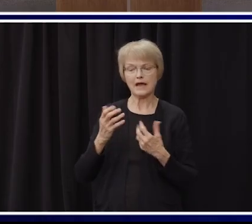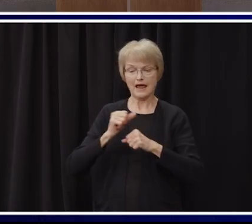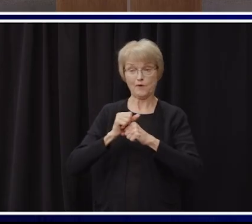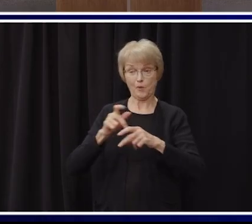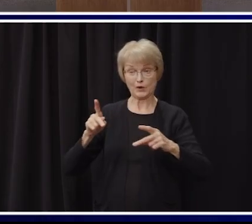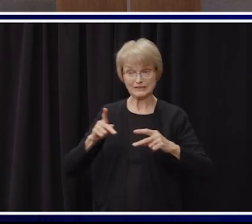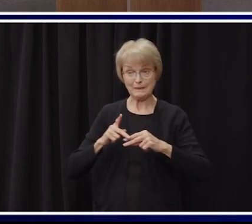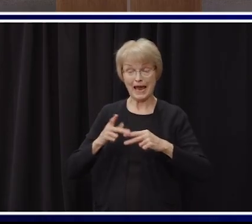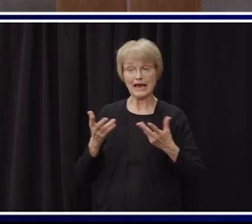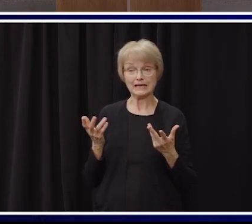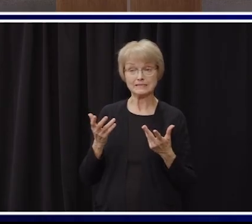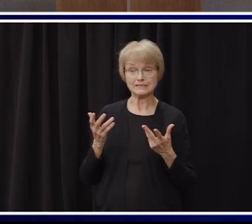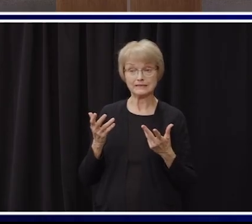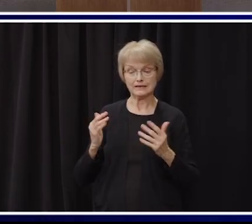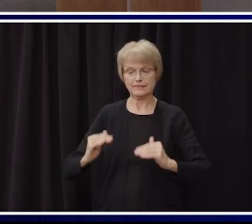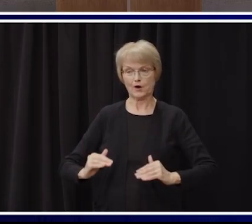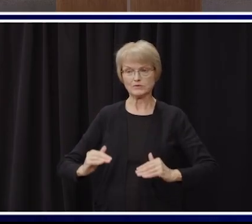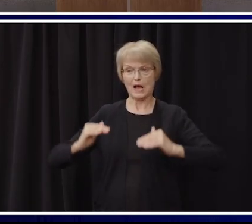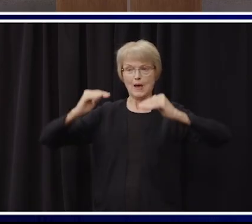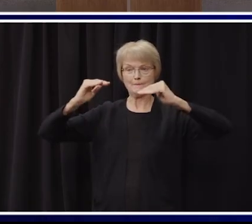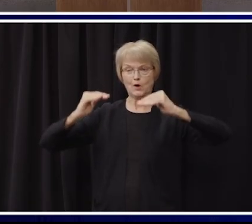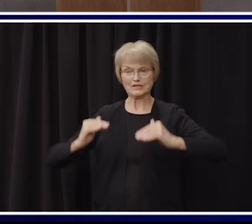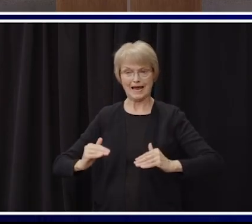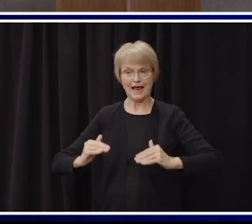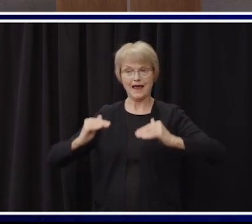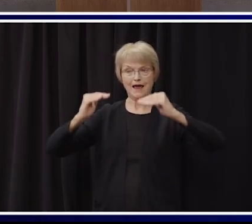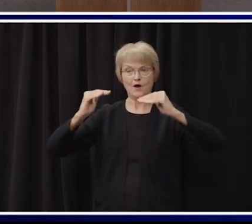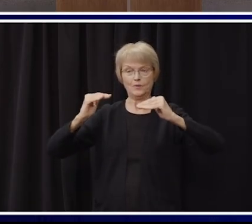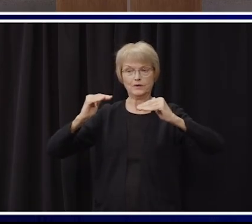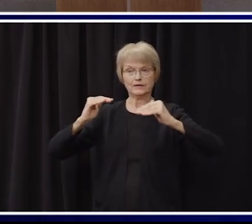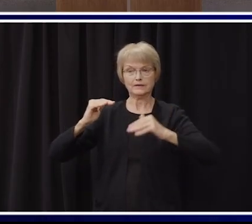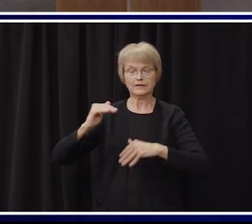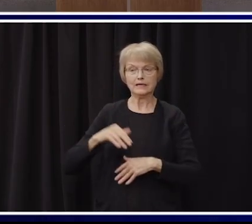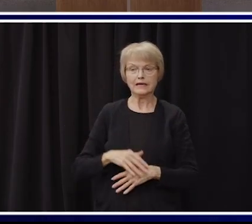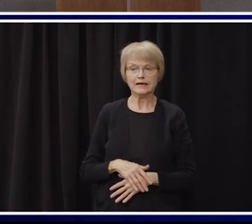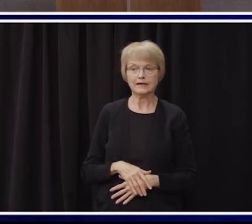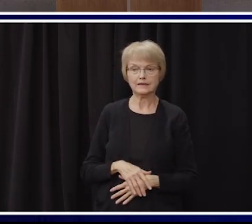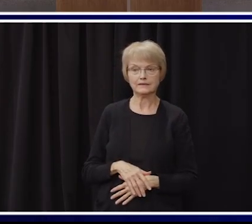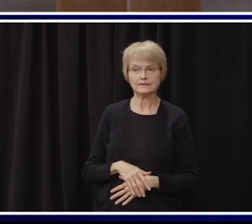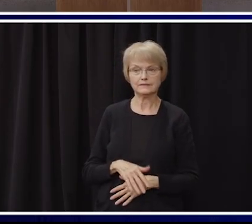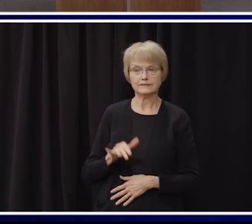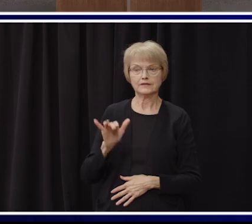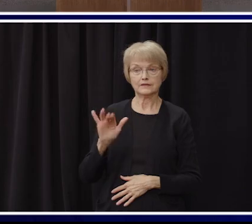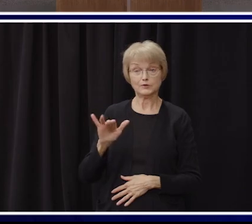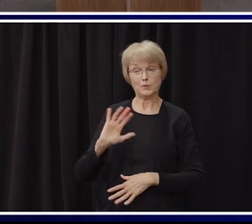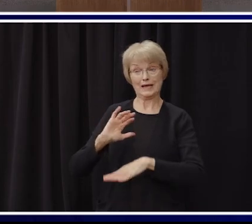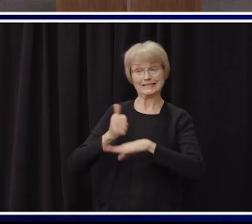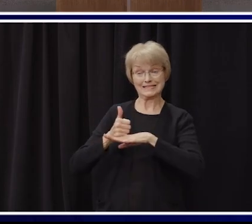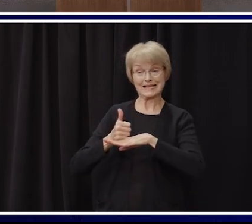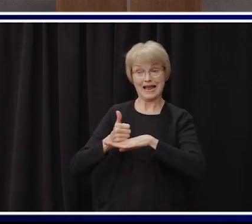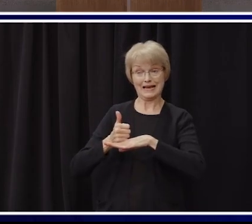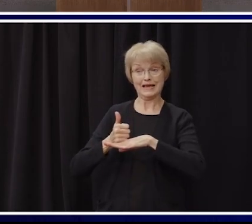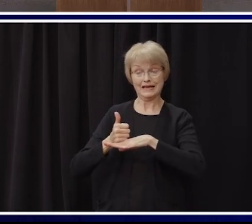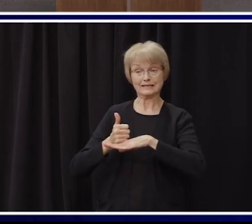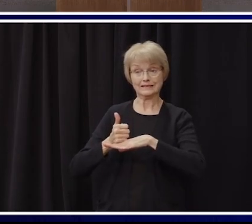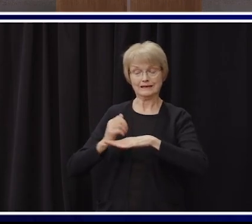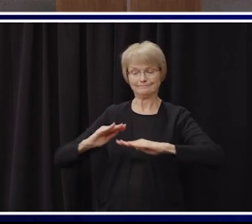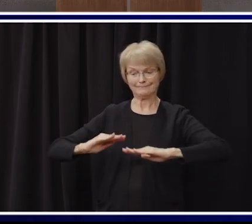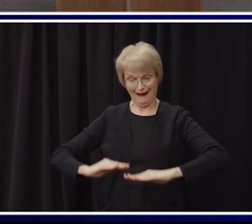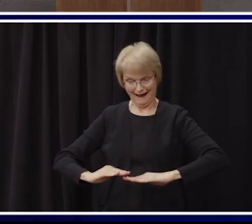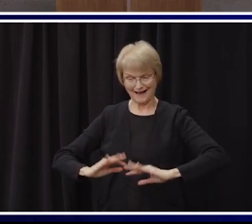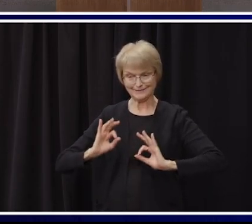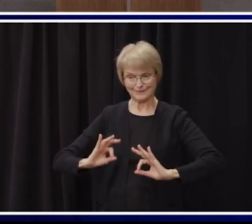workspace that will go up or down. You can set this little feature so that you can put it at the heights that you